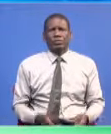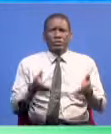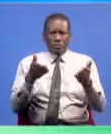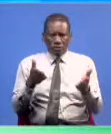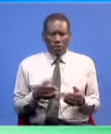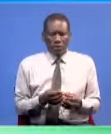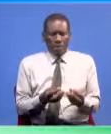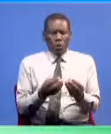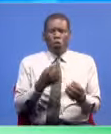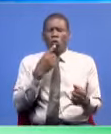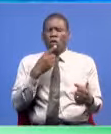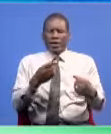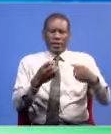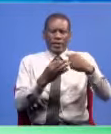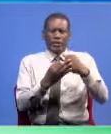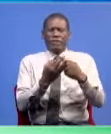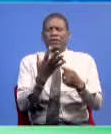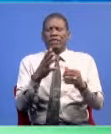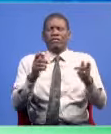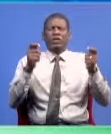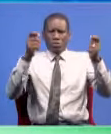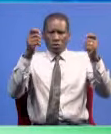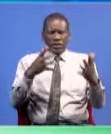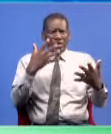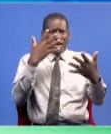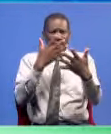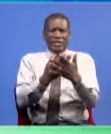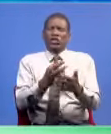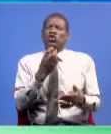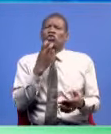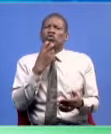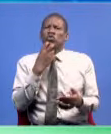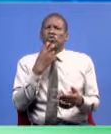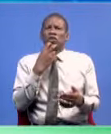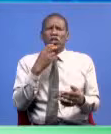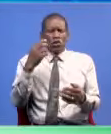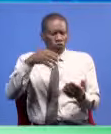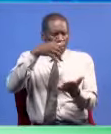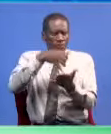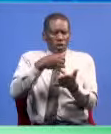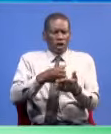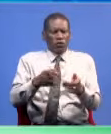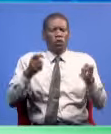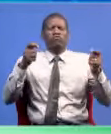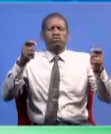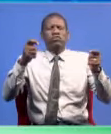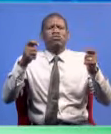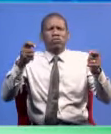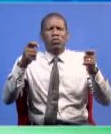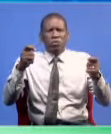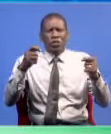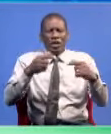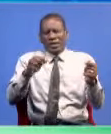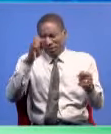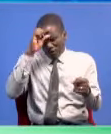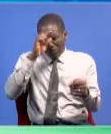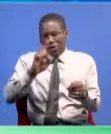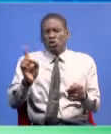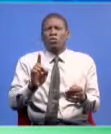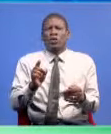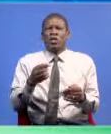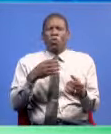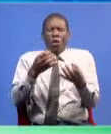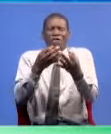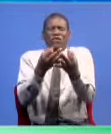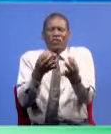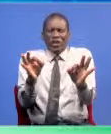Well, 185 demonstrators arrested on Tuesday for taking part in the anti-government protests in Nairobi have been freed